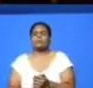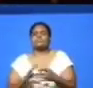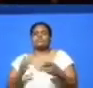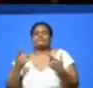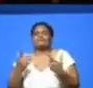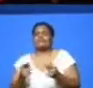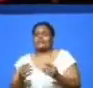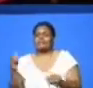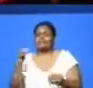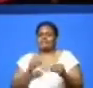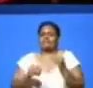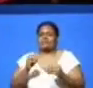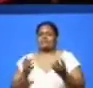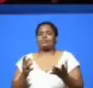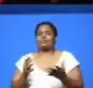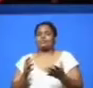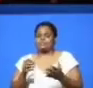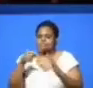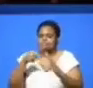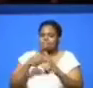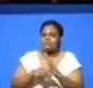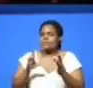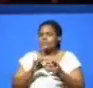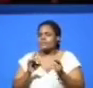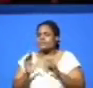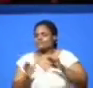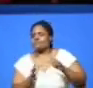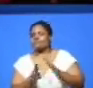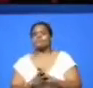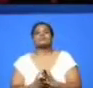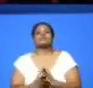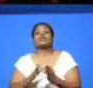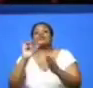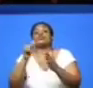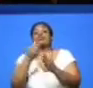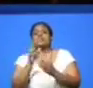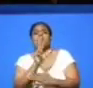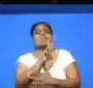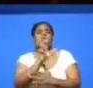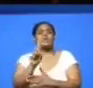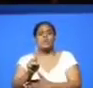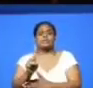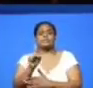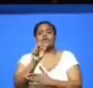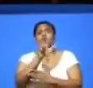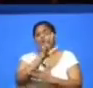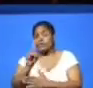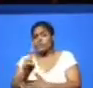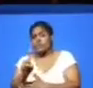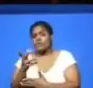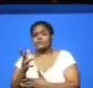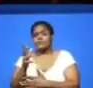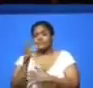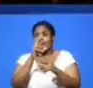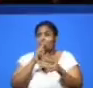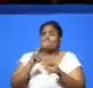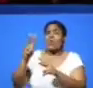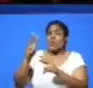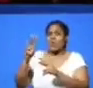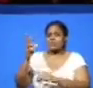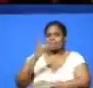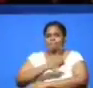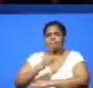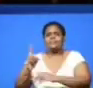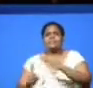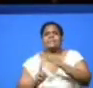into this sermon. He said in Jeremiah 31:31, behold, the days come,